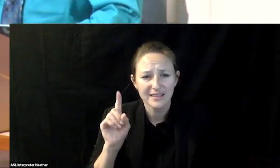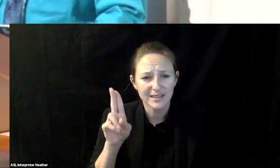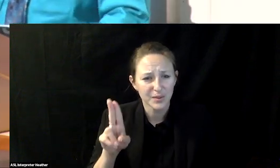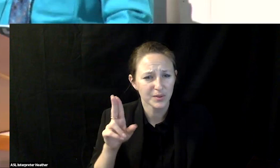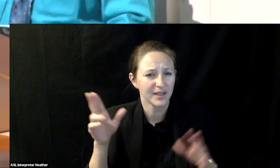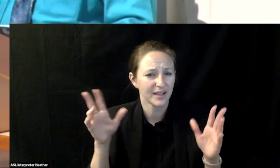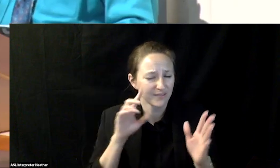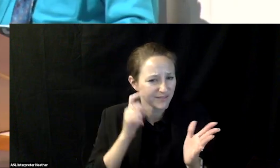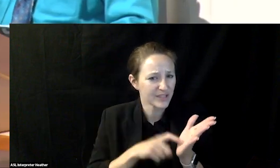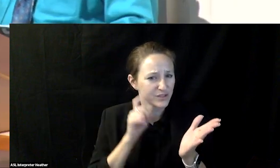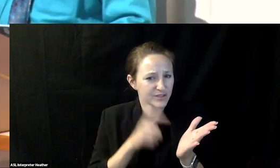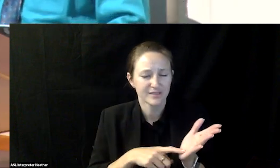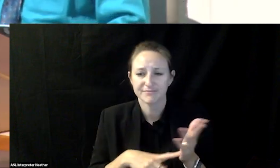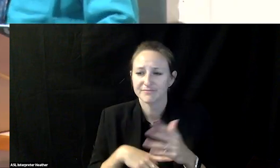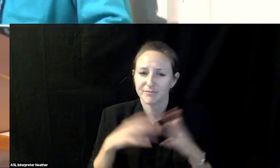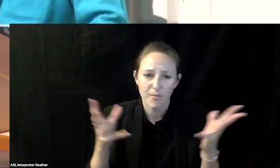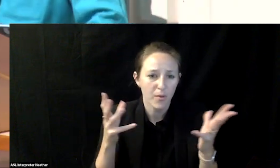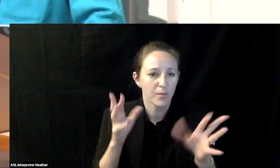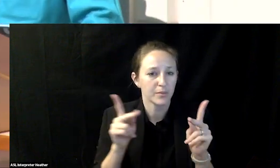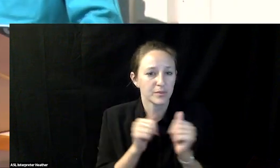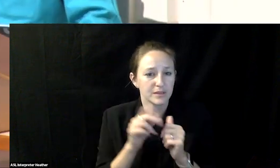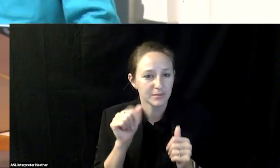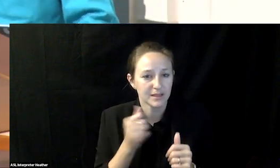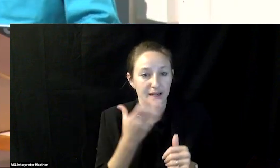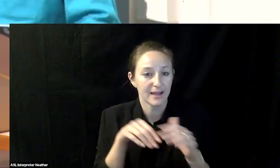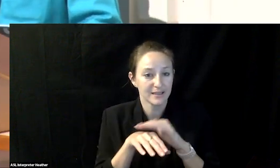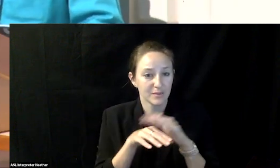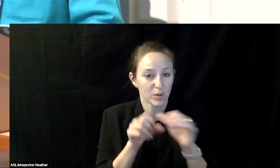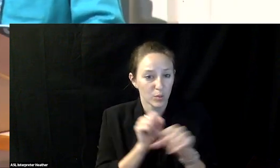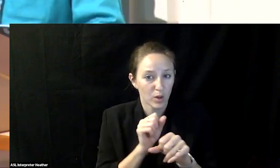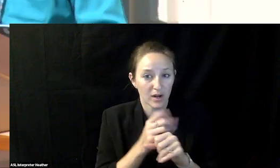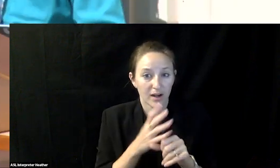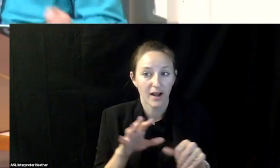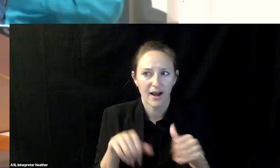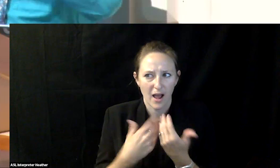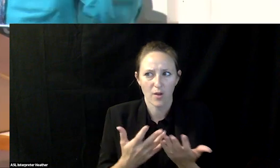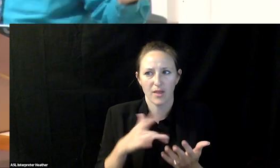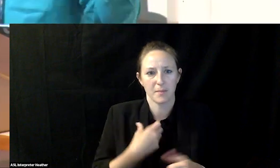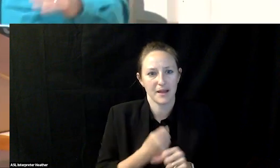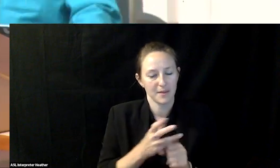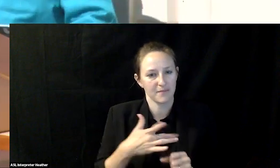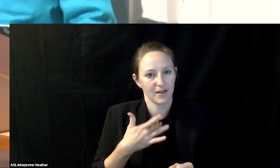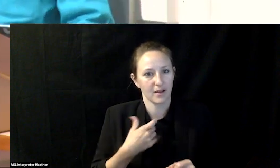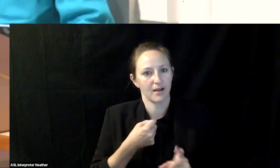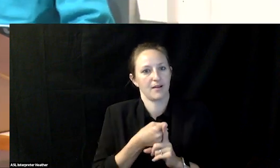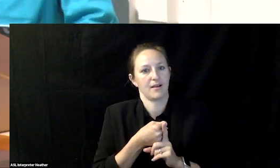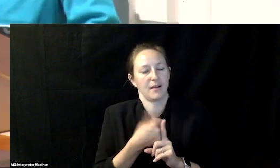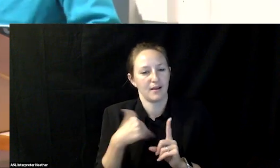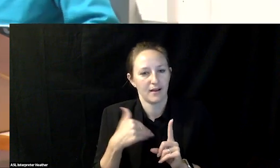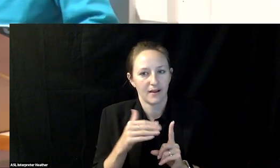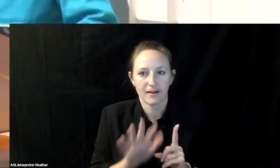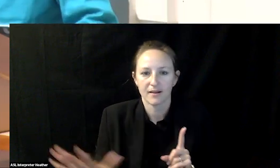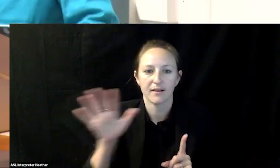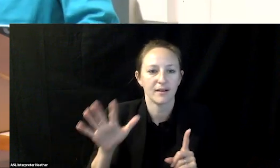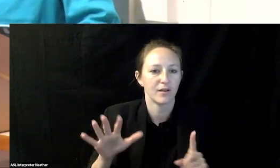promoting people with disabilities and accessibility work and the impact that it had on them in their corners of the world. So kudos